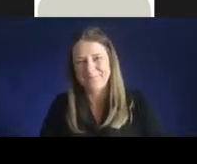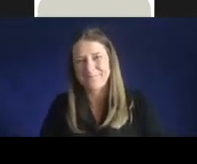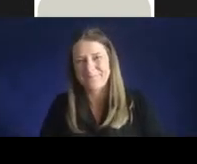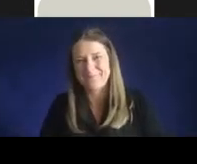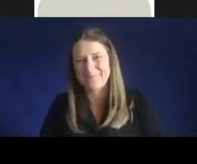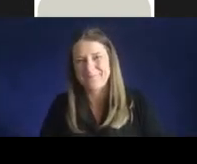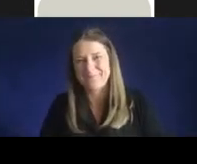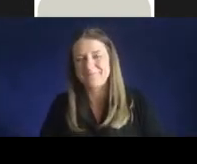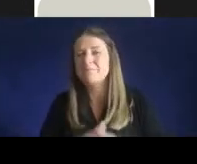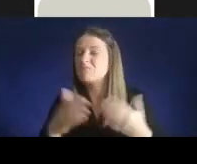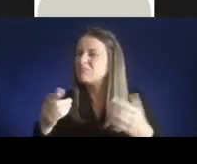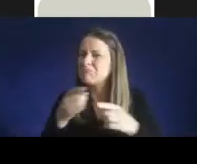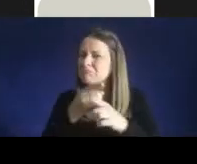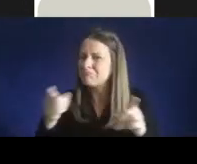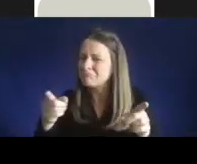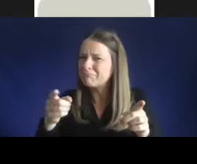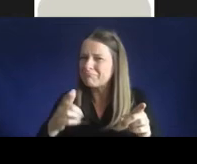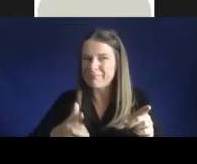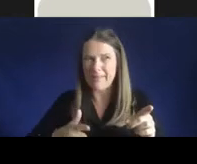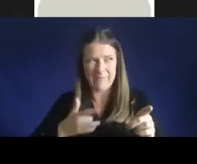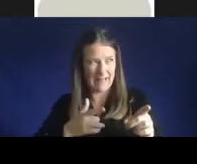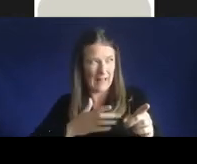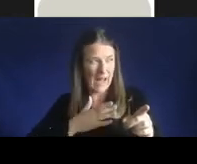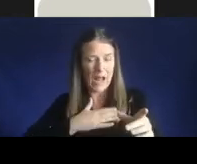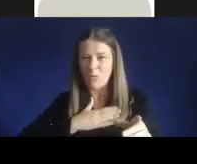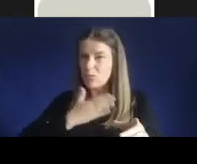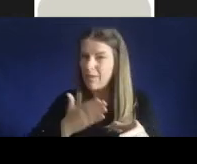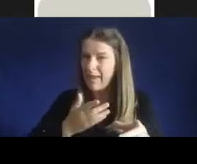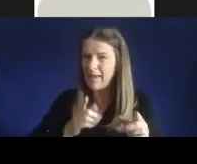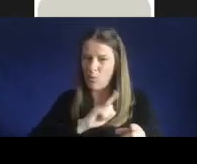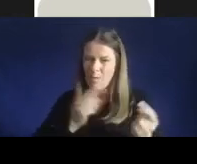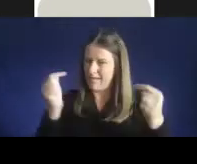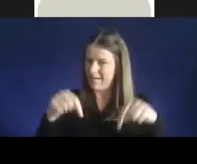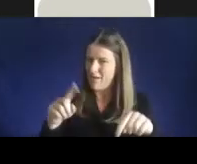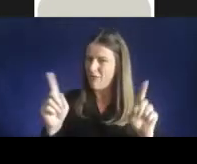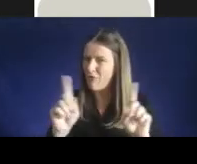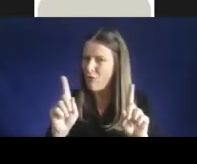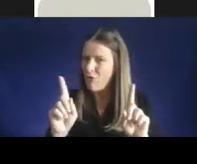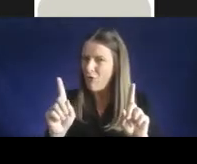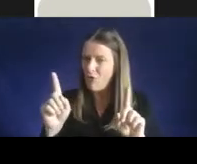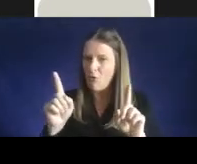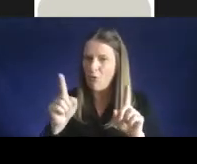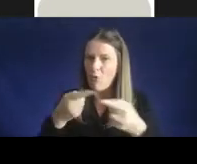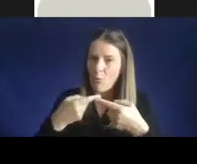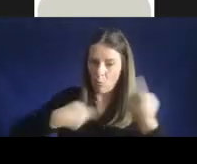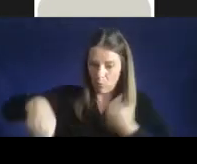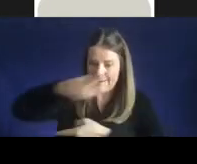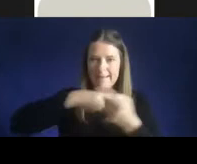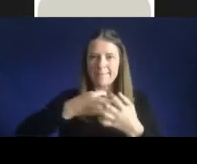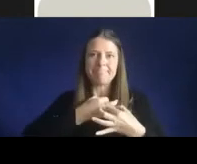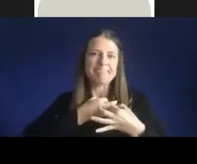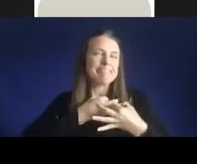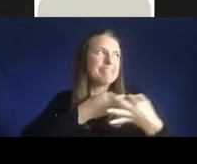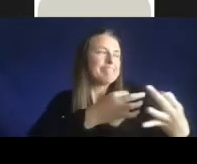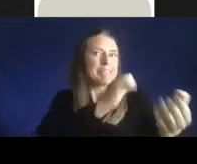Whether we like it or not, we are here for one reason. We have a human fascination with the subject of